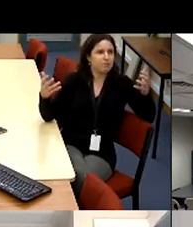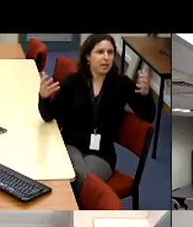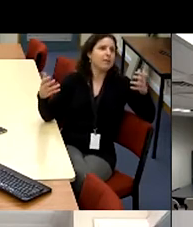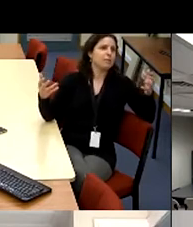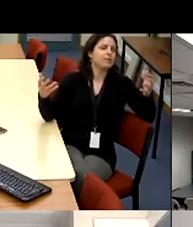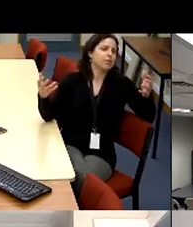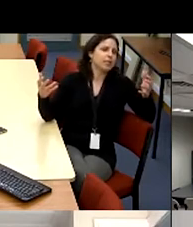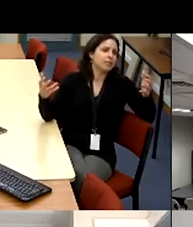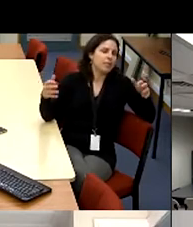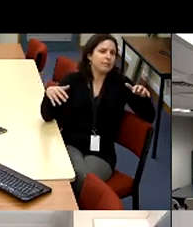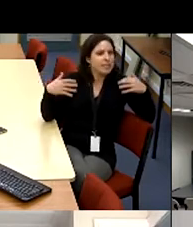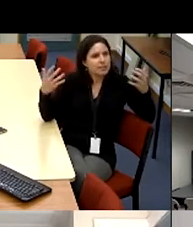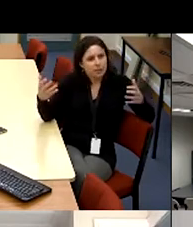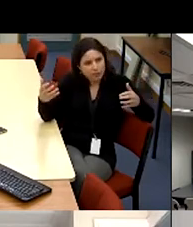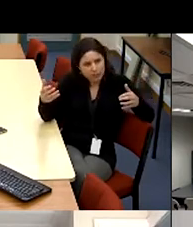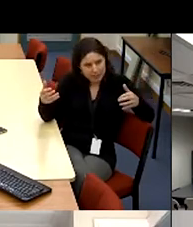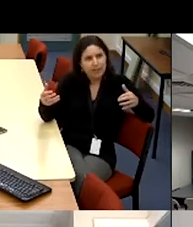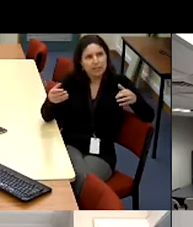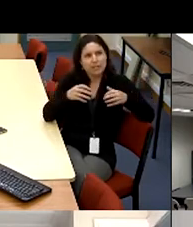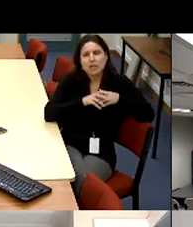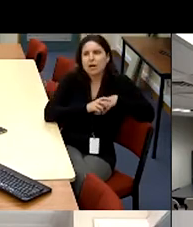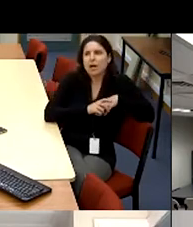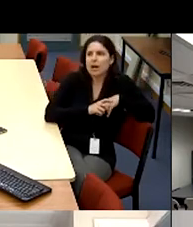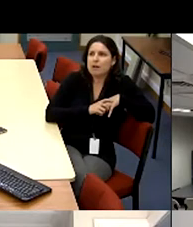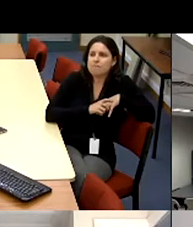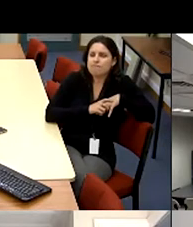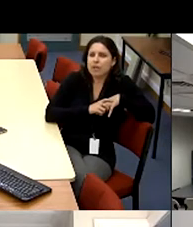institutionalization of becoming a refugee and receiving that refugee status.